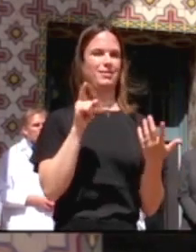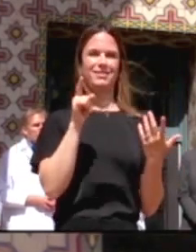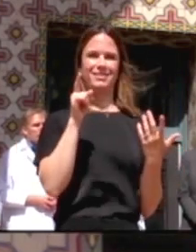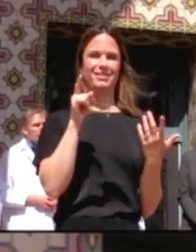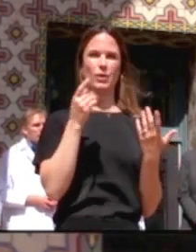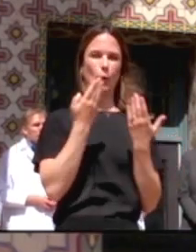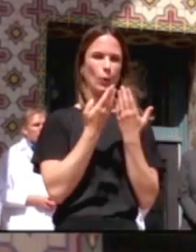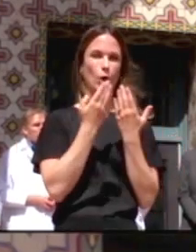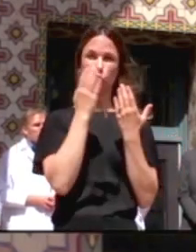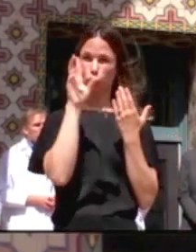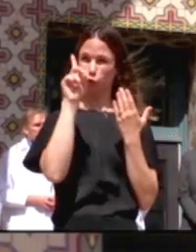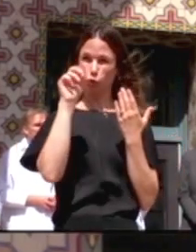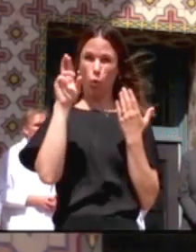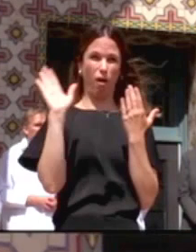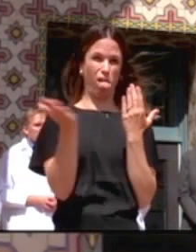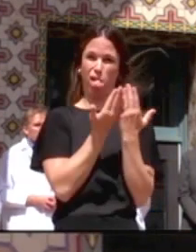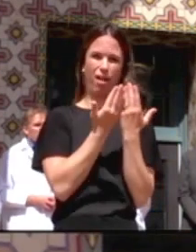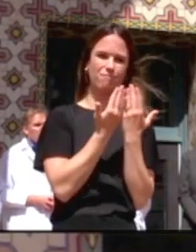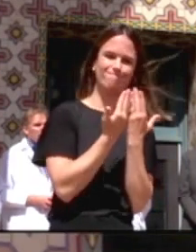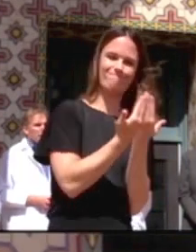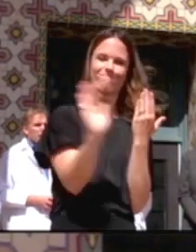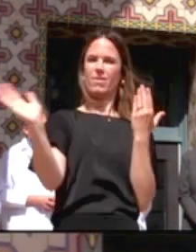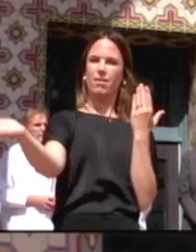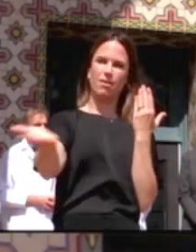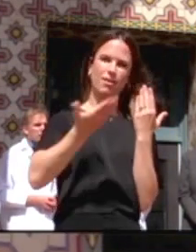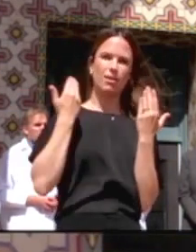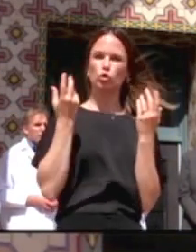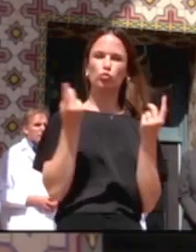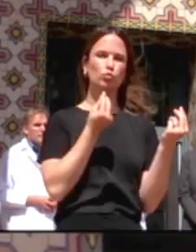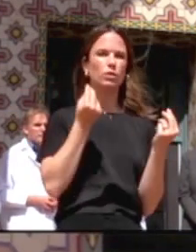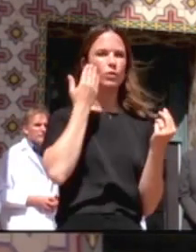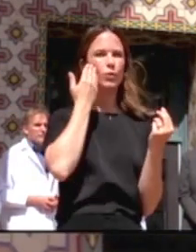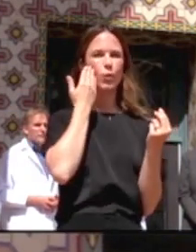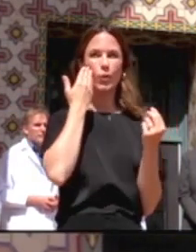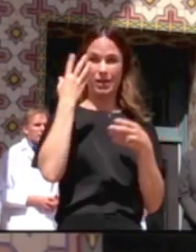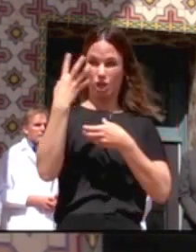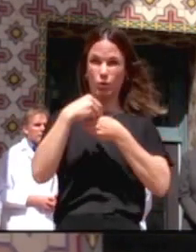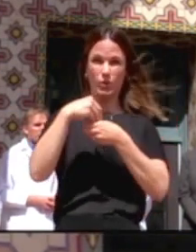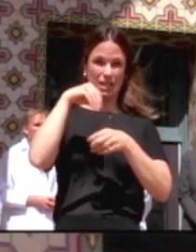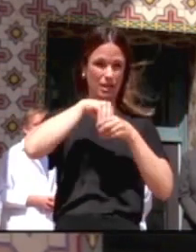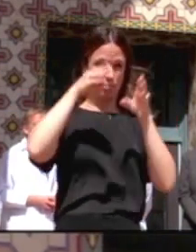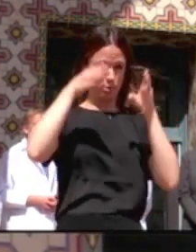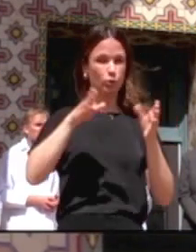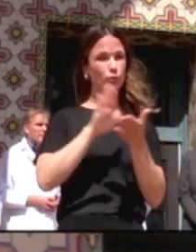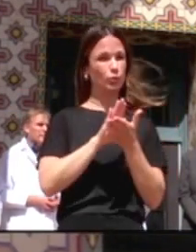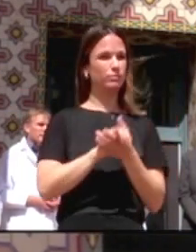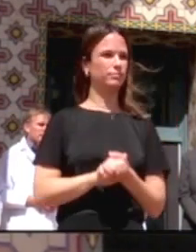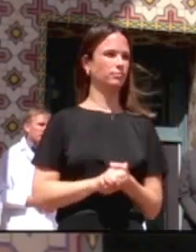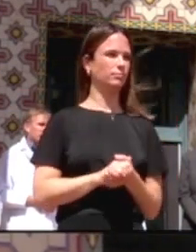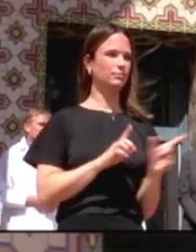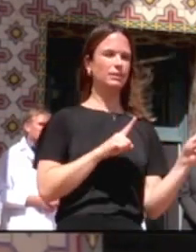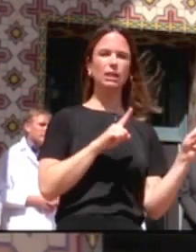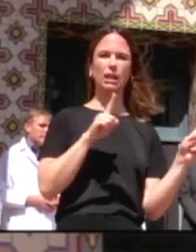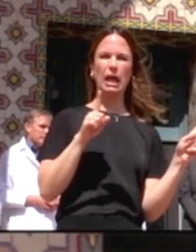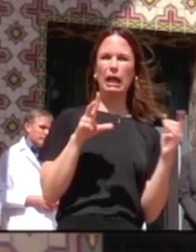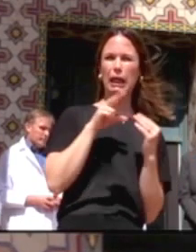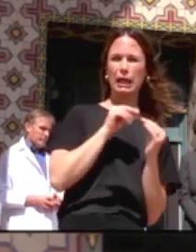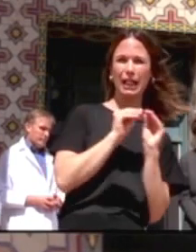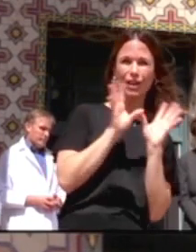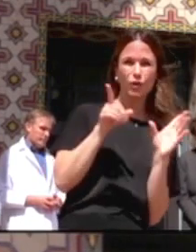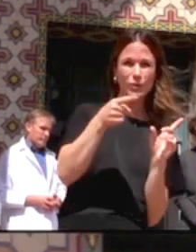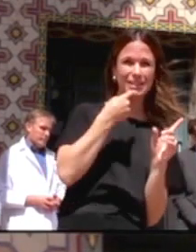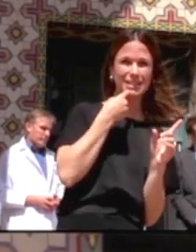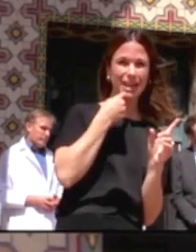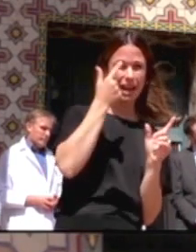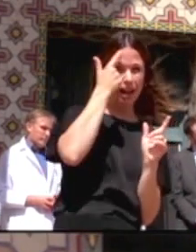doors wide open for so many things, including in-person school. Thanks. So just to clarify though, so you're saying it's up